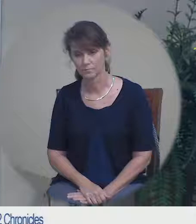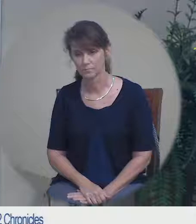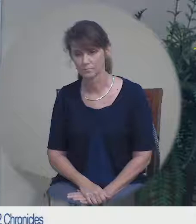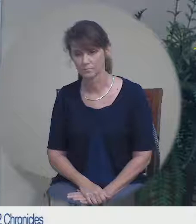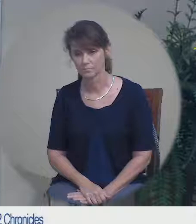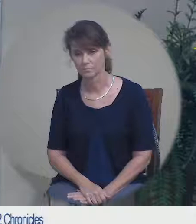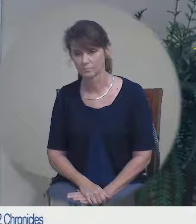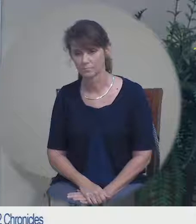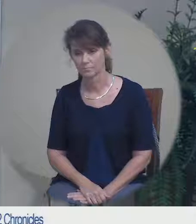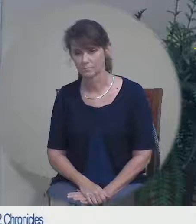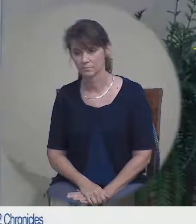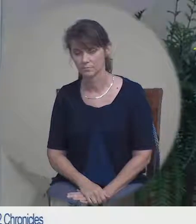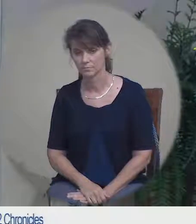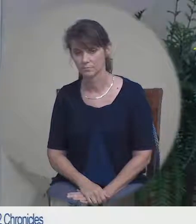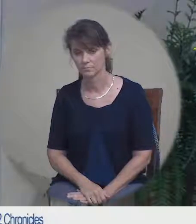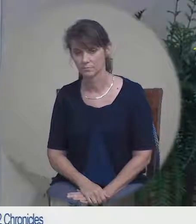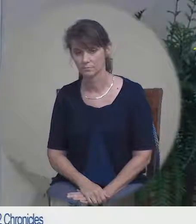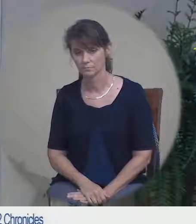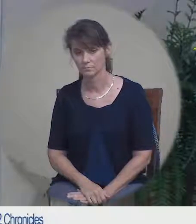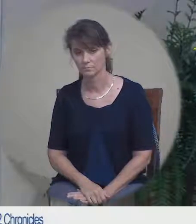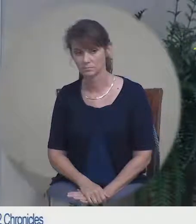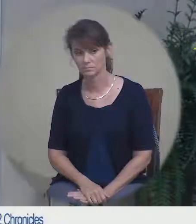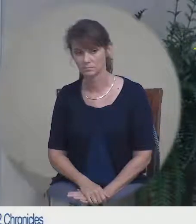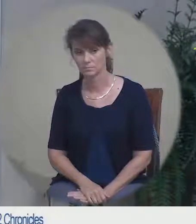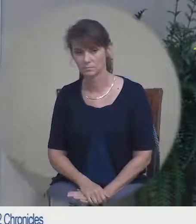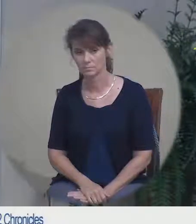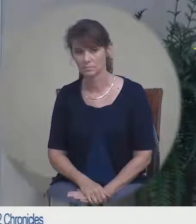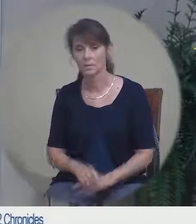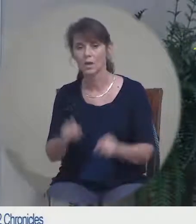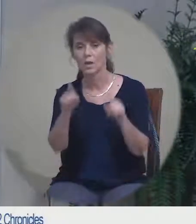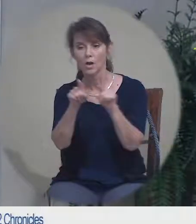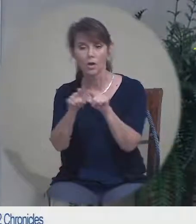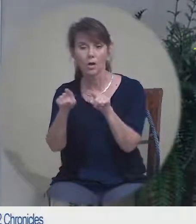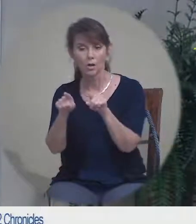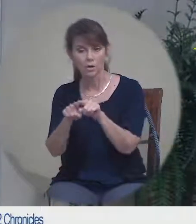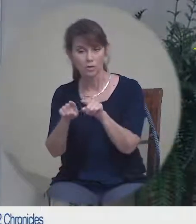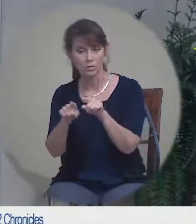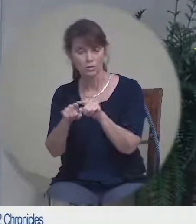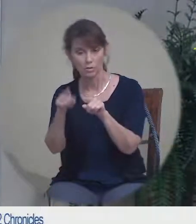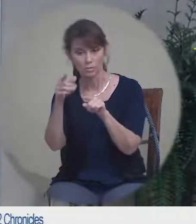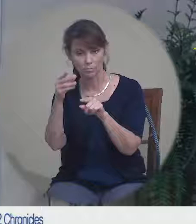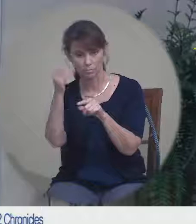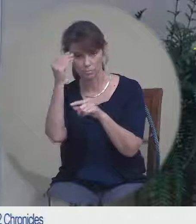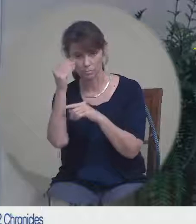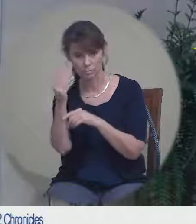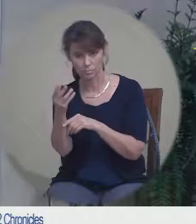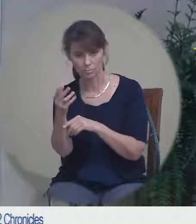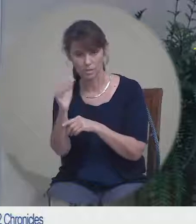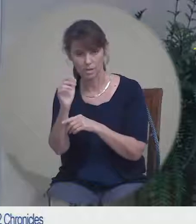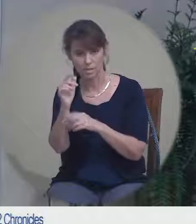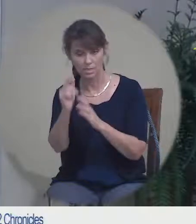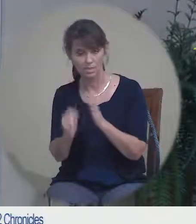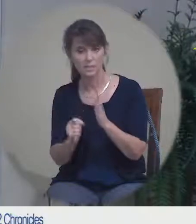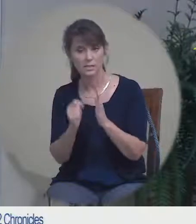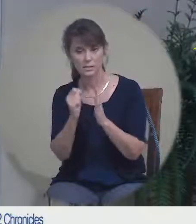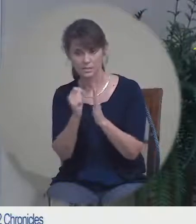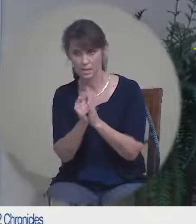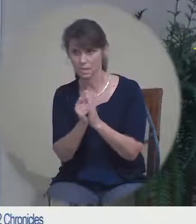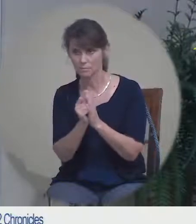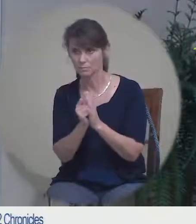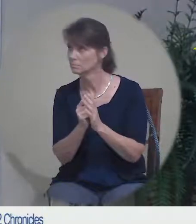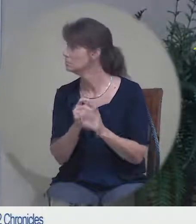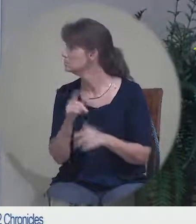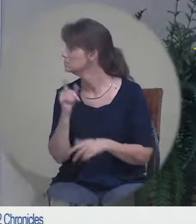culture of the time. So, one other thing I want to say before we get into this. This period of history, these sections of